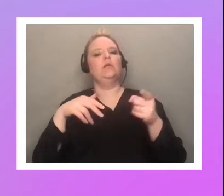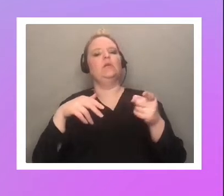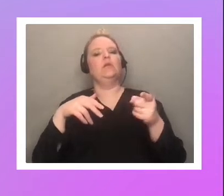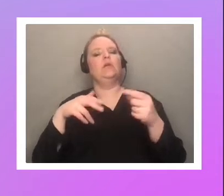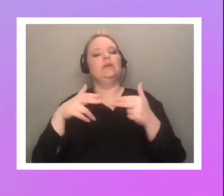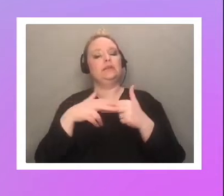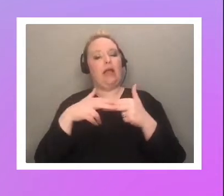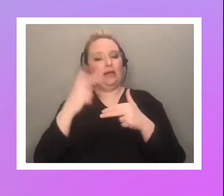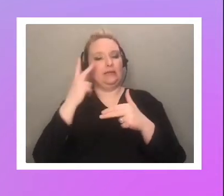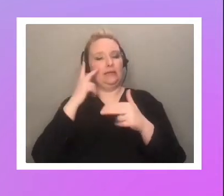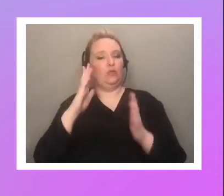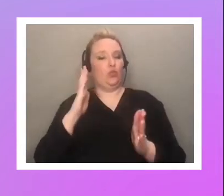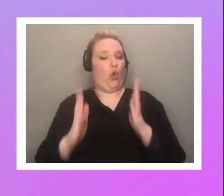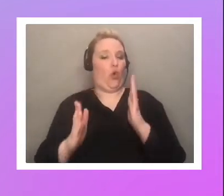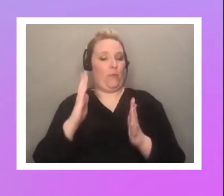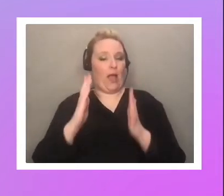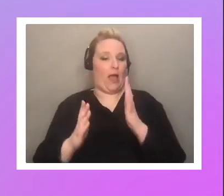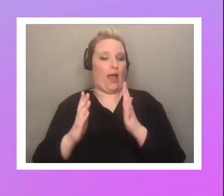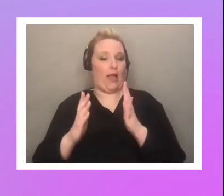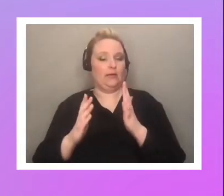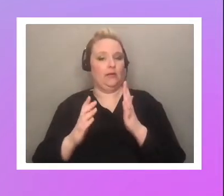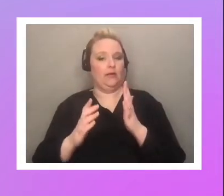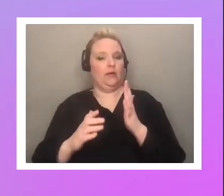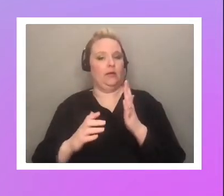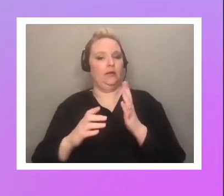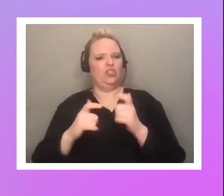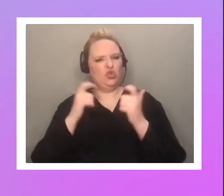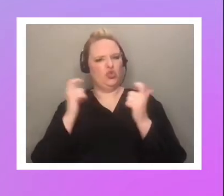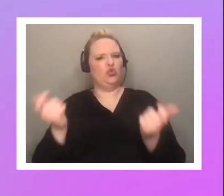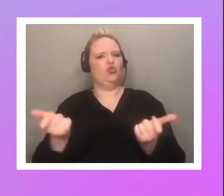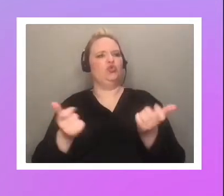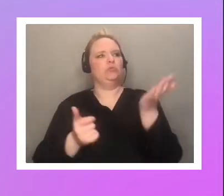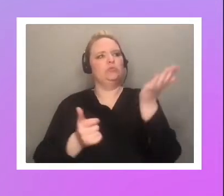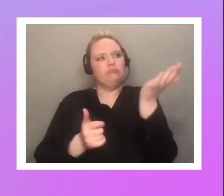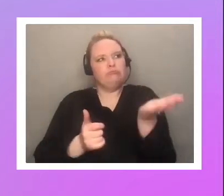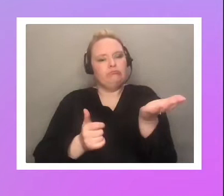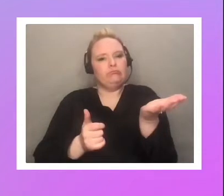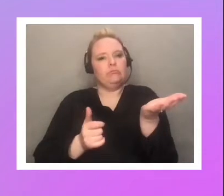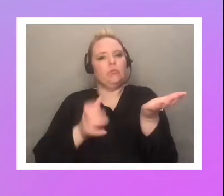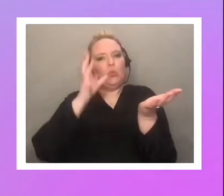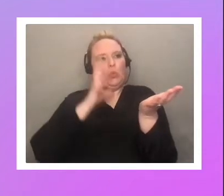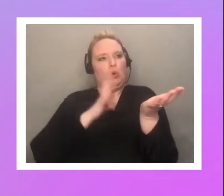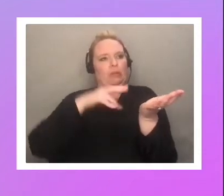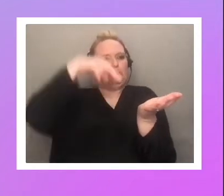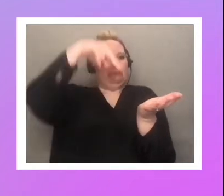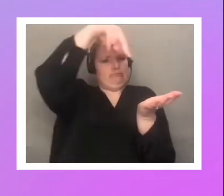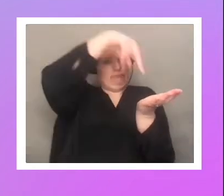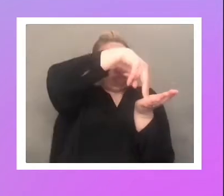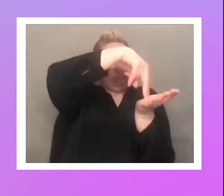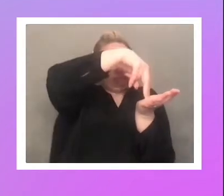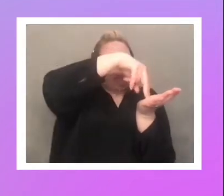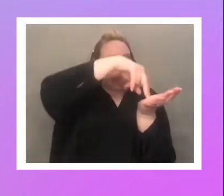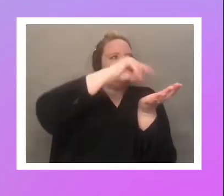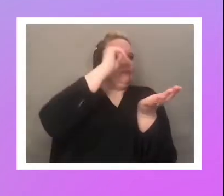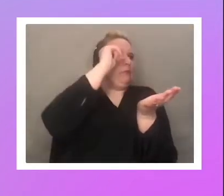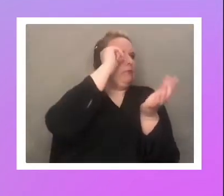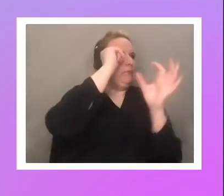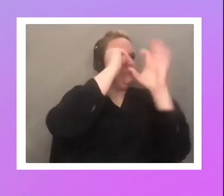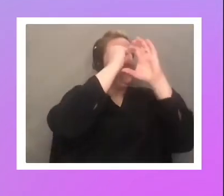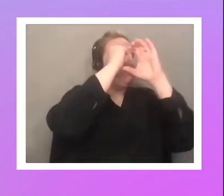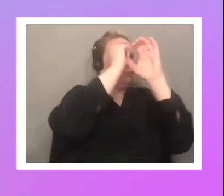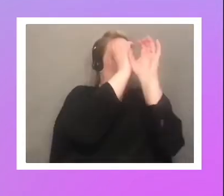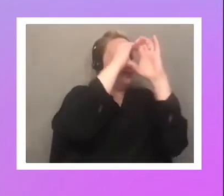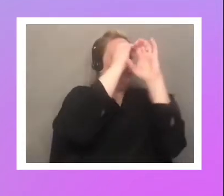slide is a robot. That is a giant robot that's holding up a woman who's looking out of a